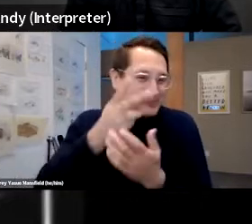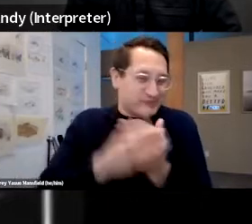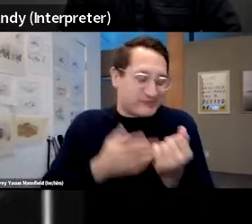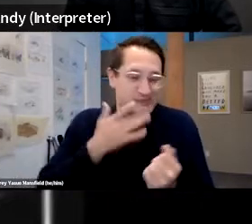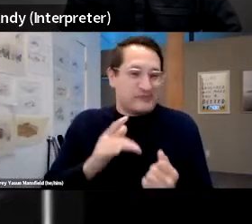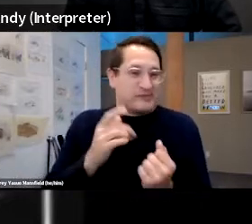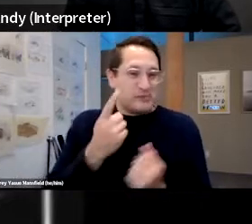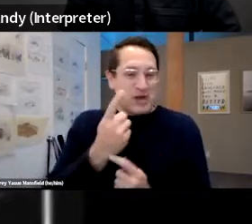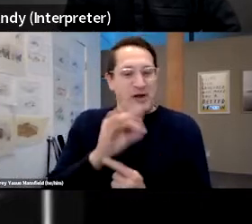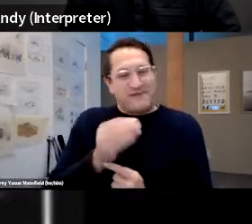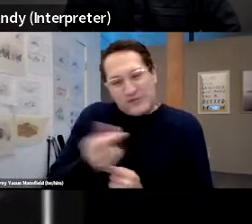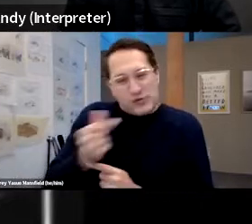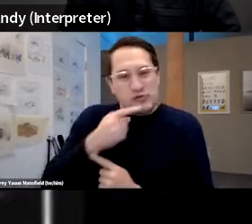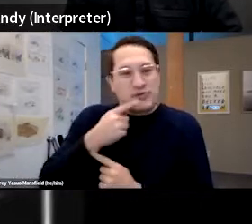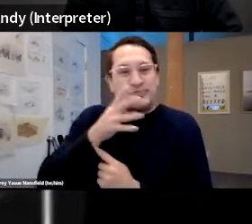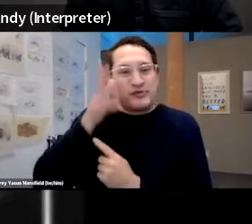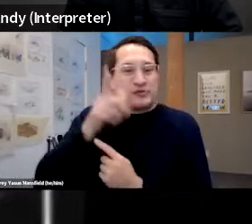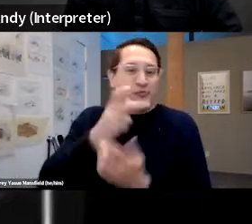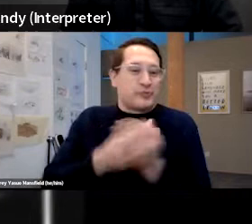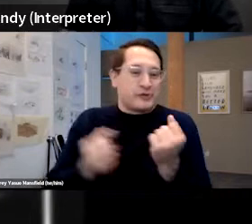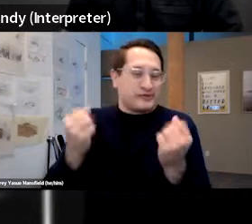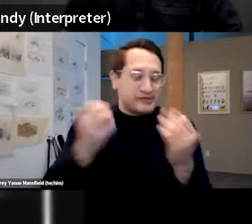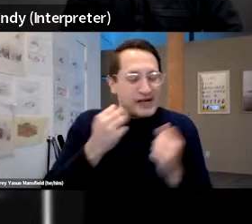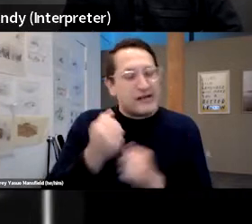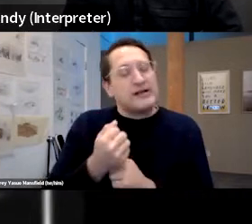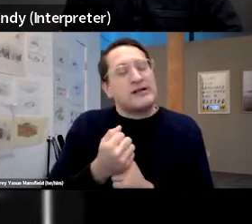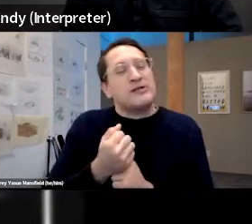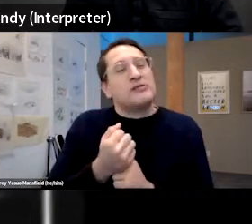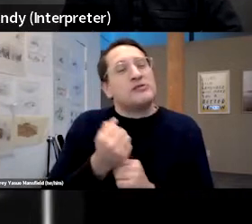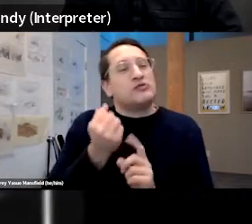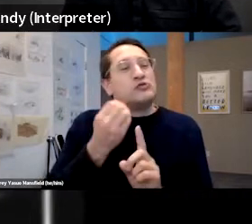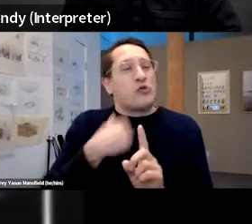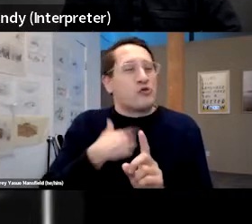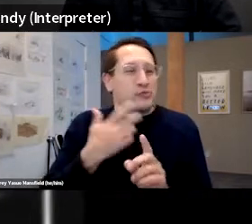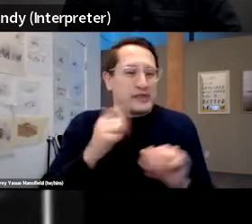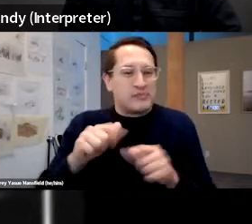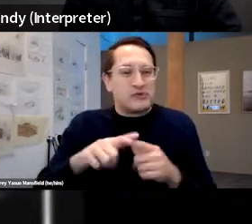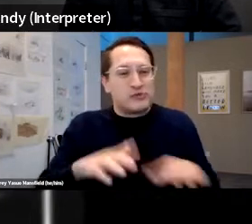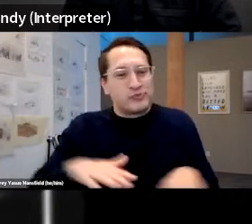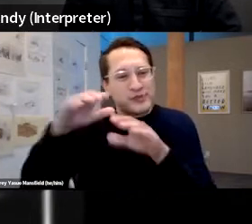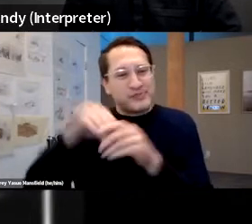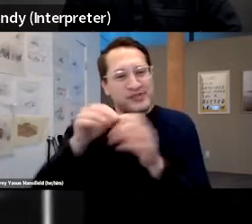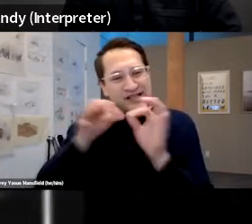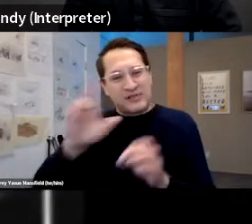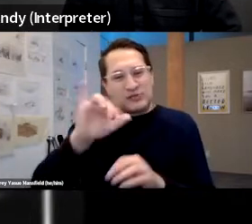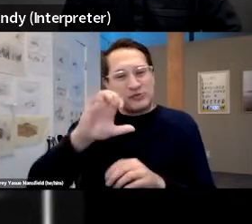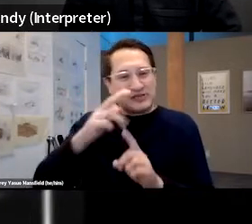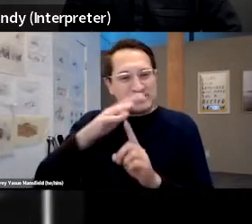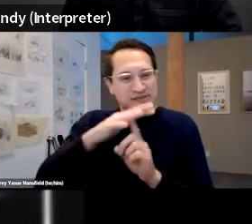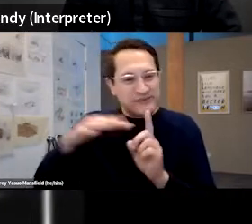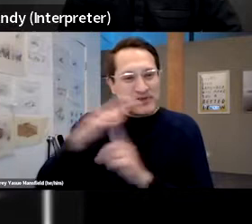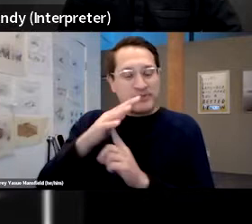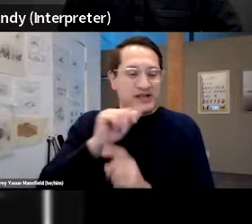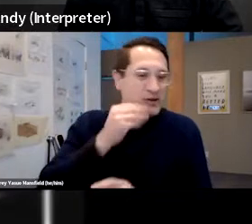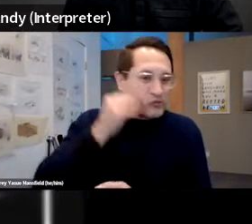deaf. My parents, both, fortunately, are one of the few hearing parents who both signed. So I was able to be raised in